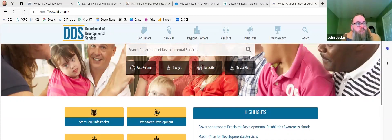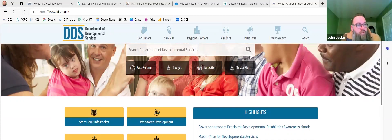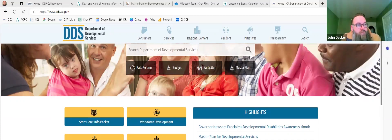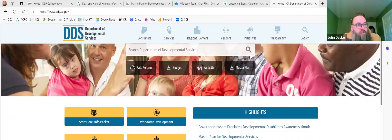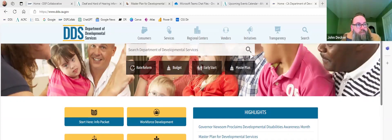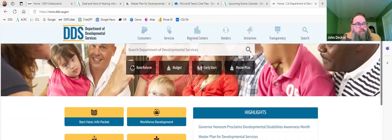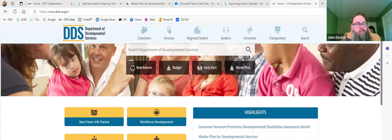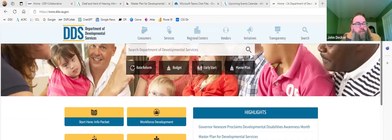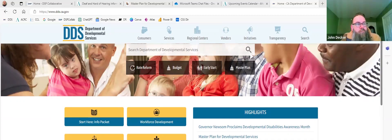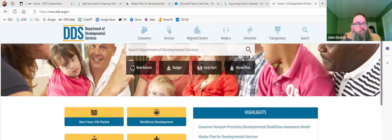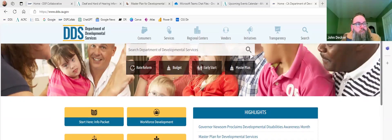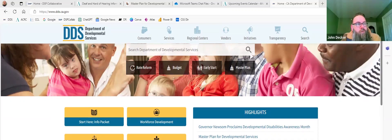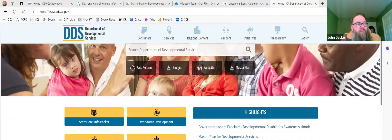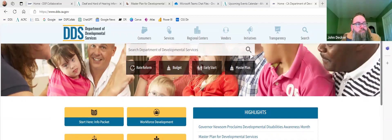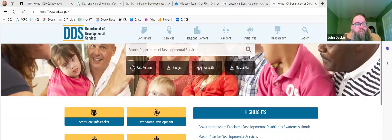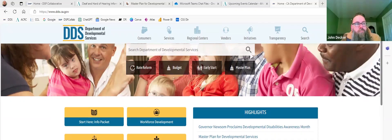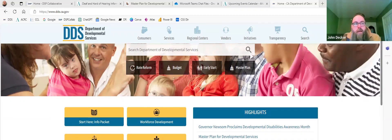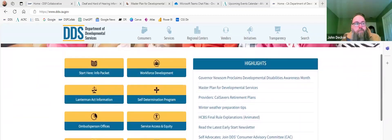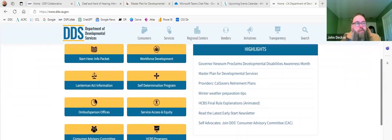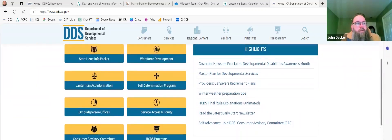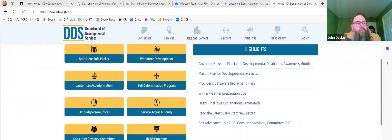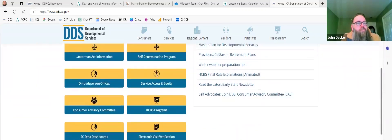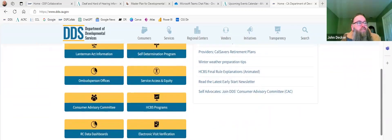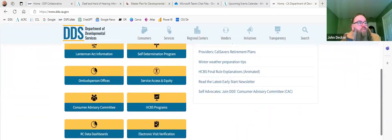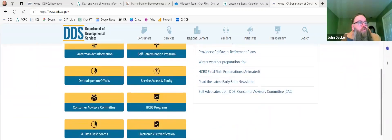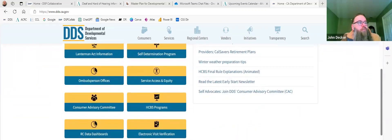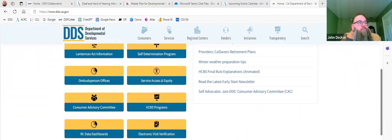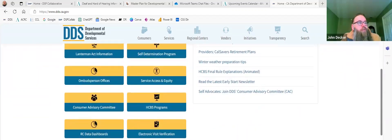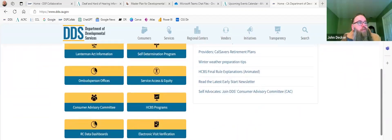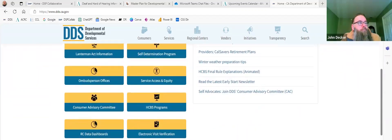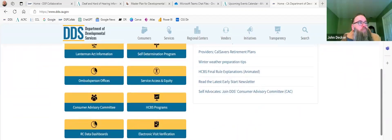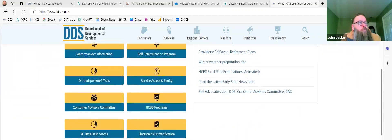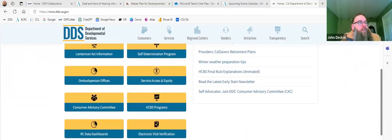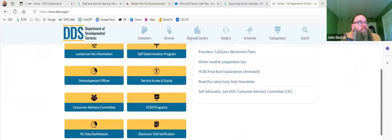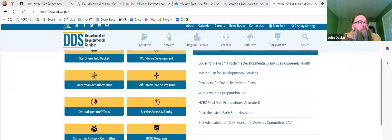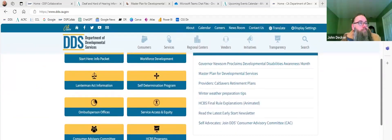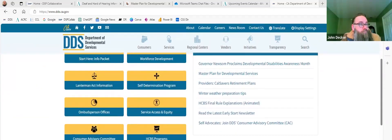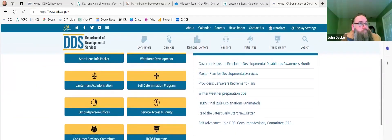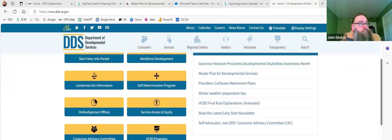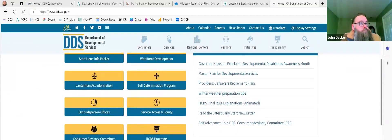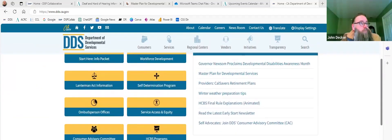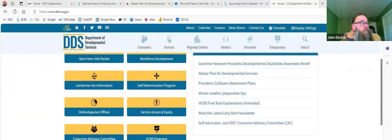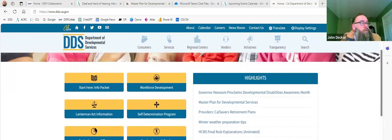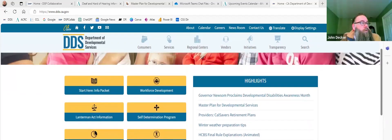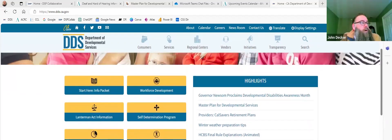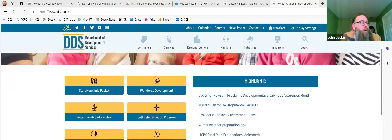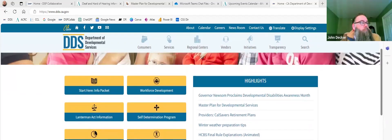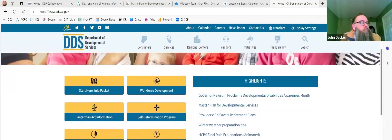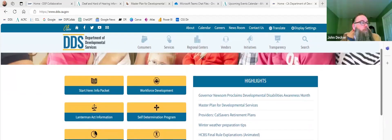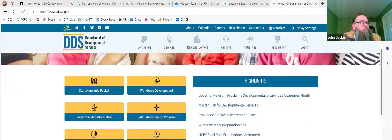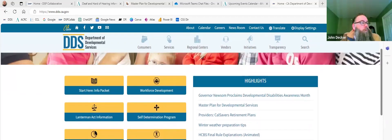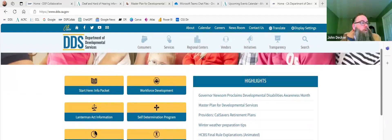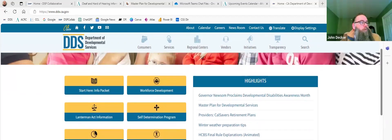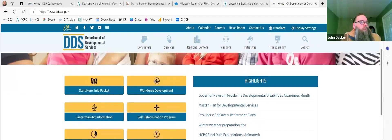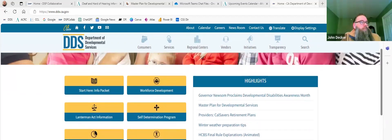of concerns, because they've requested pushing back the implementation of the rate study.